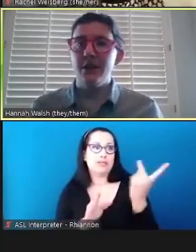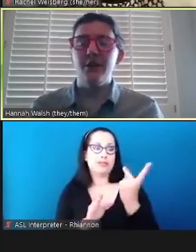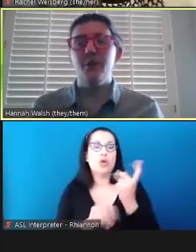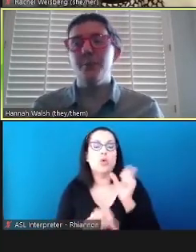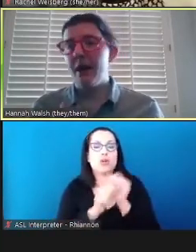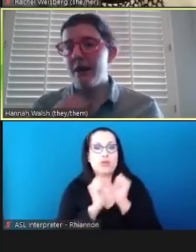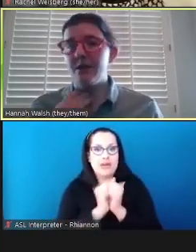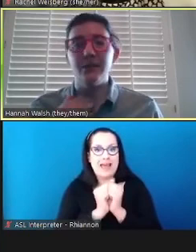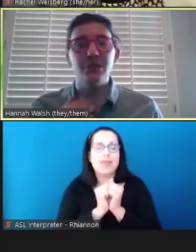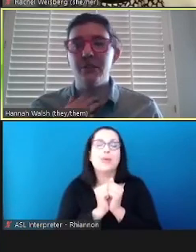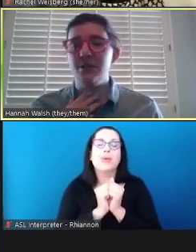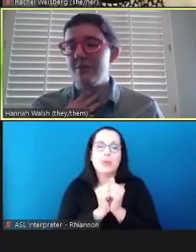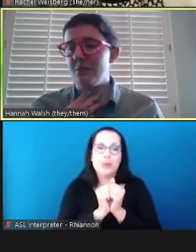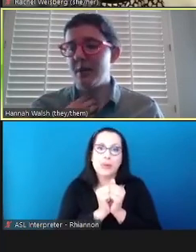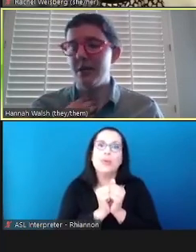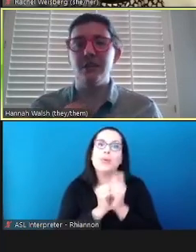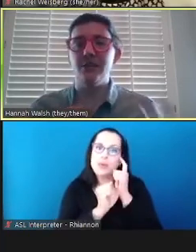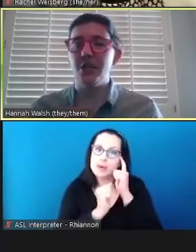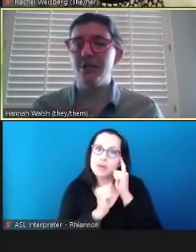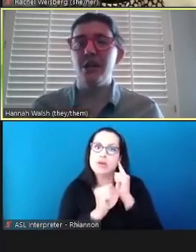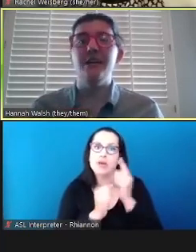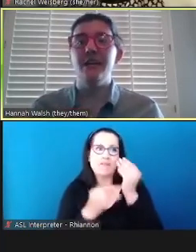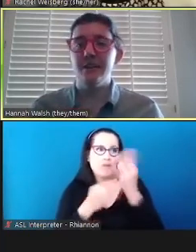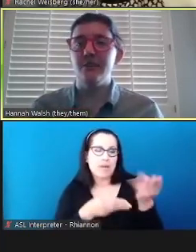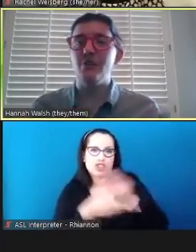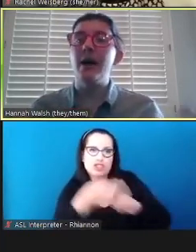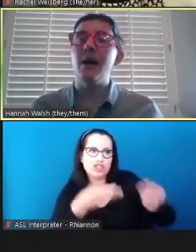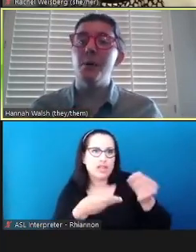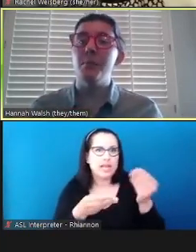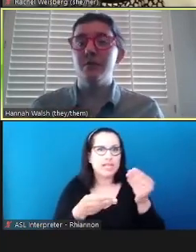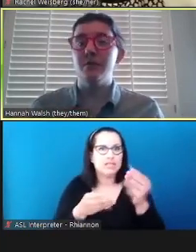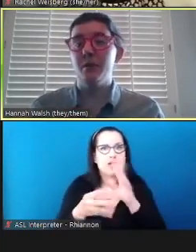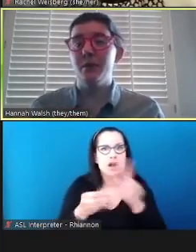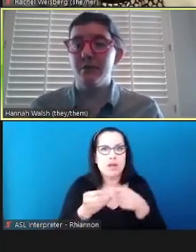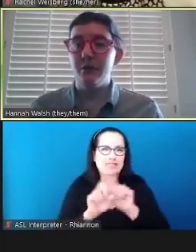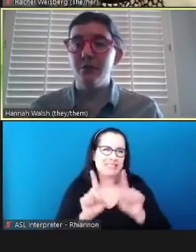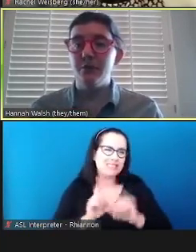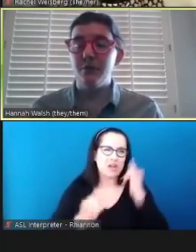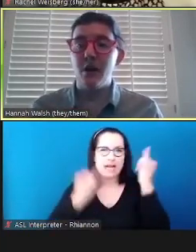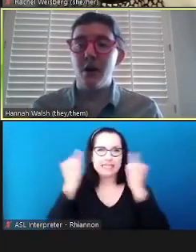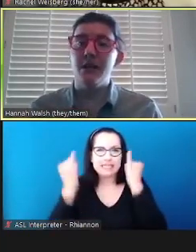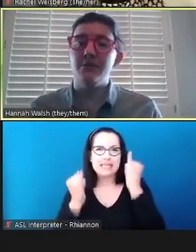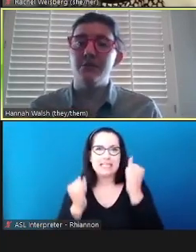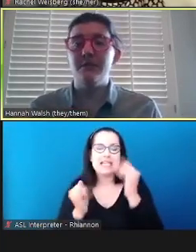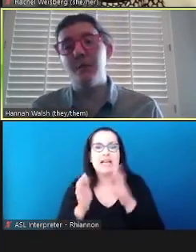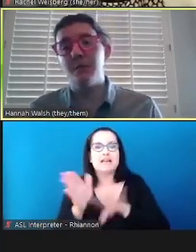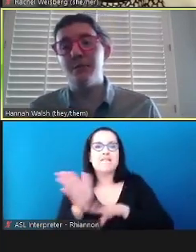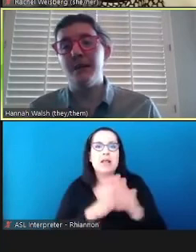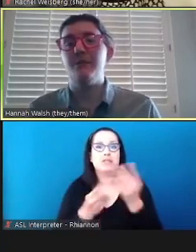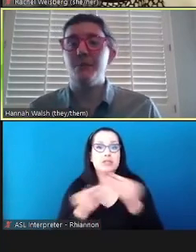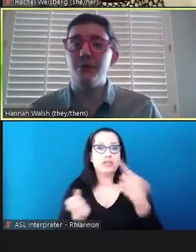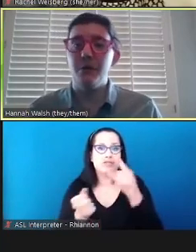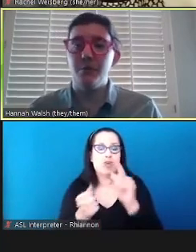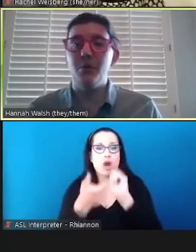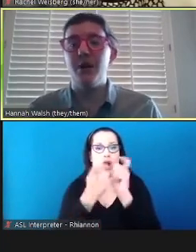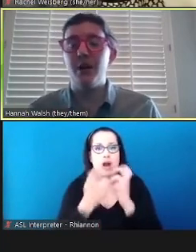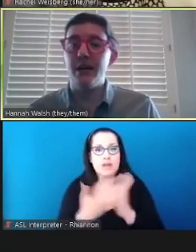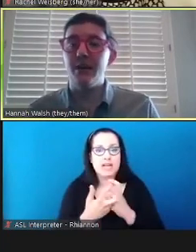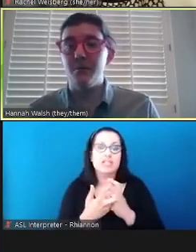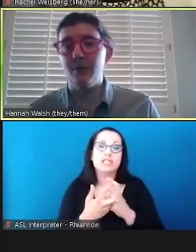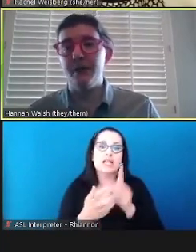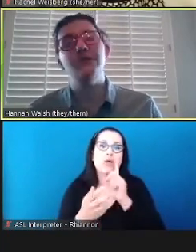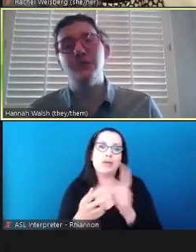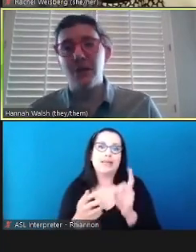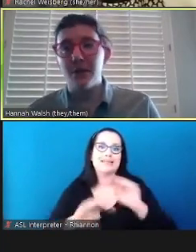together, exchange information, exchange ideas, and try to come up with a solution for accommodations that works best for both the employer and